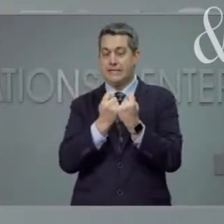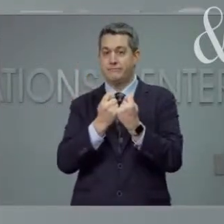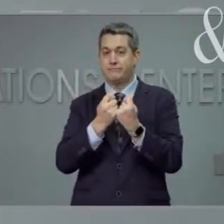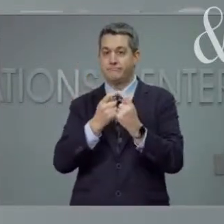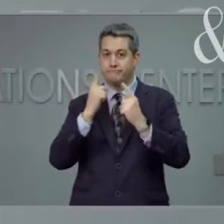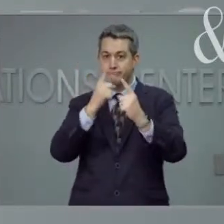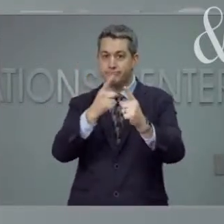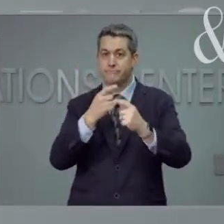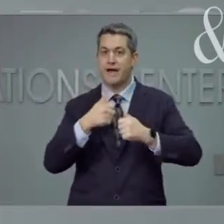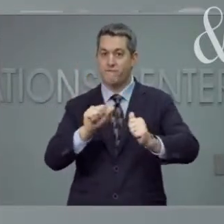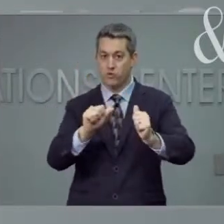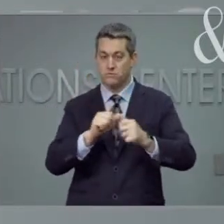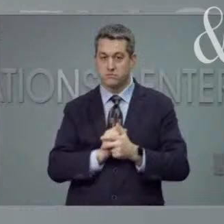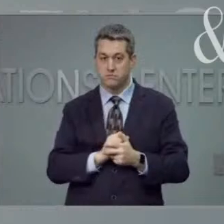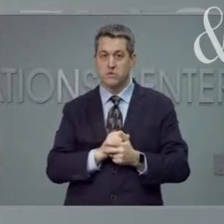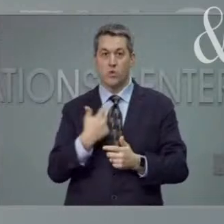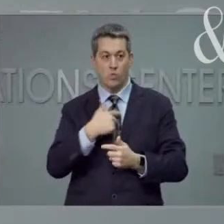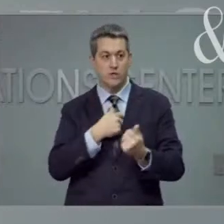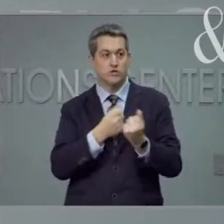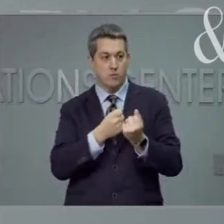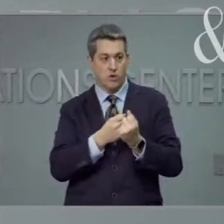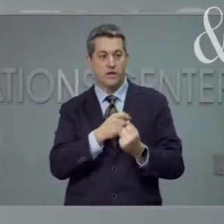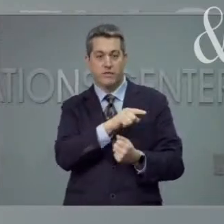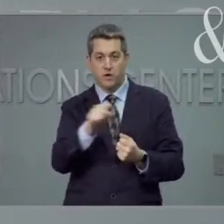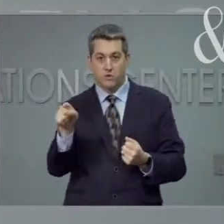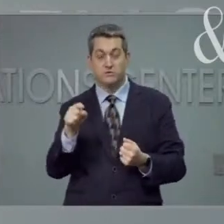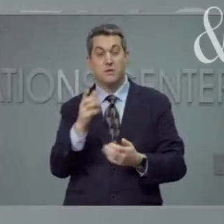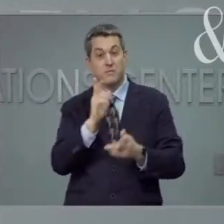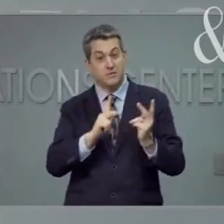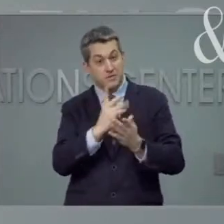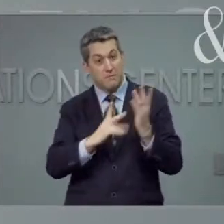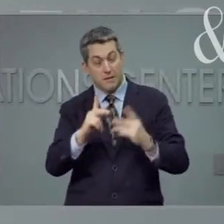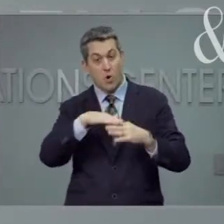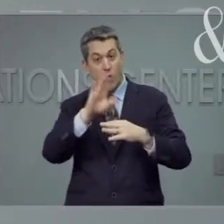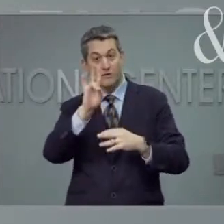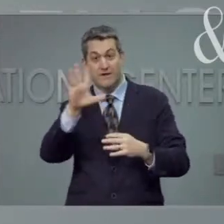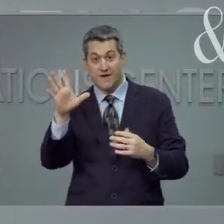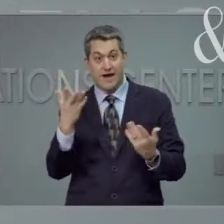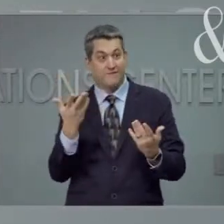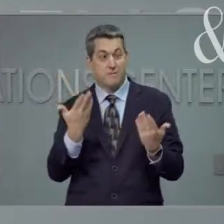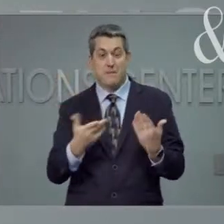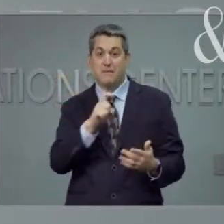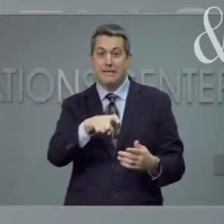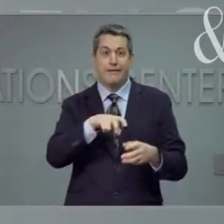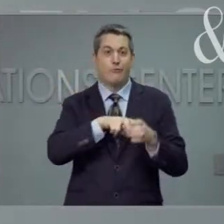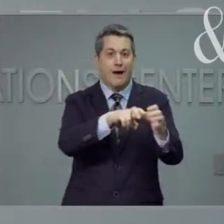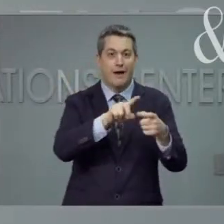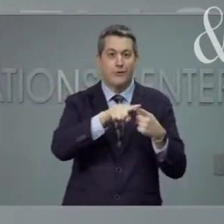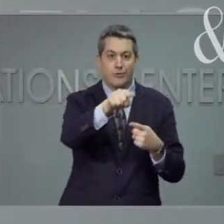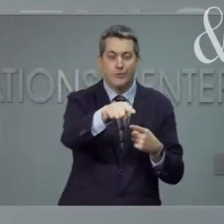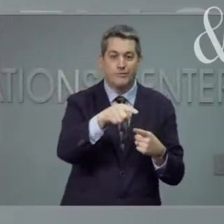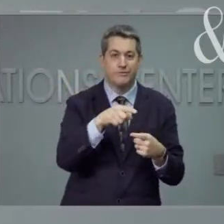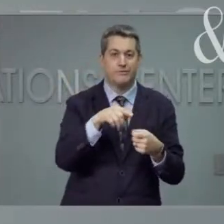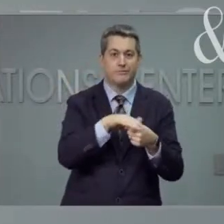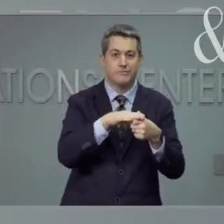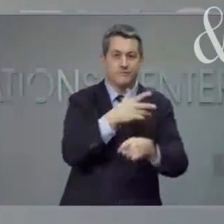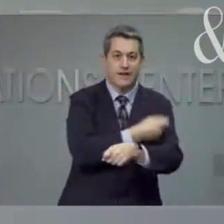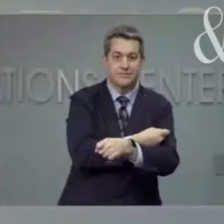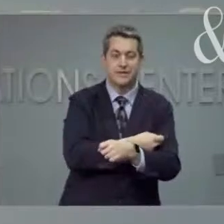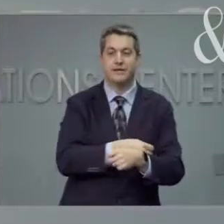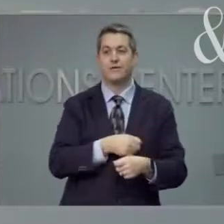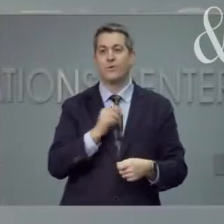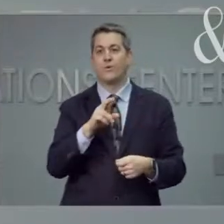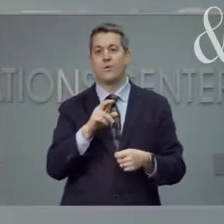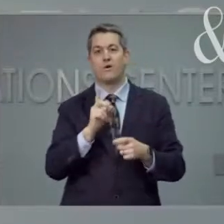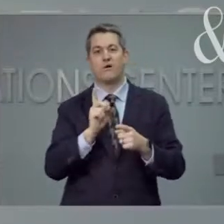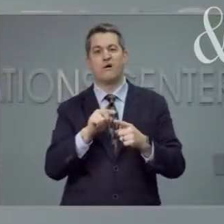hospitals, but we know that the folks who are over 75, they may need help getting a ride to their vaccine appointment. So we know